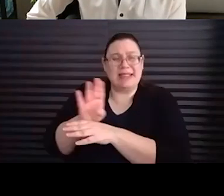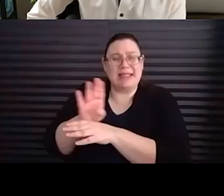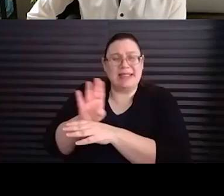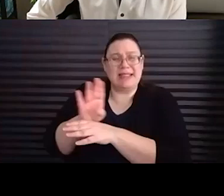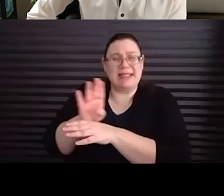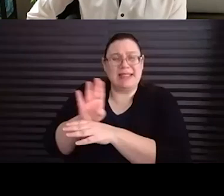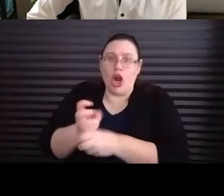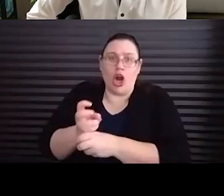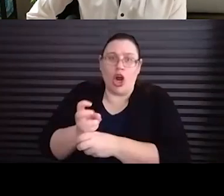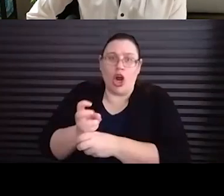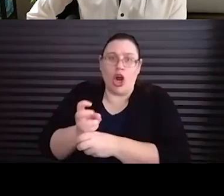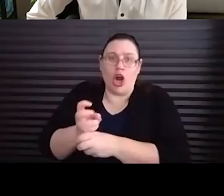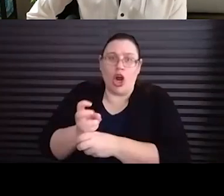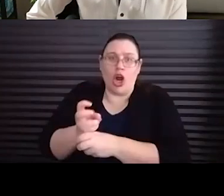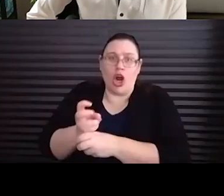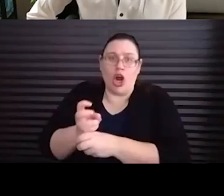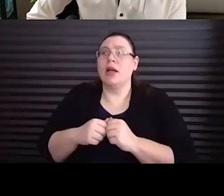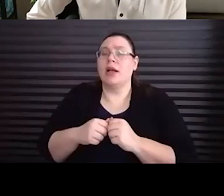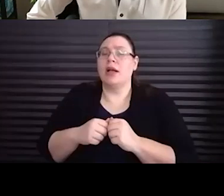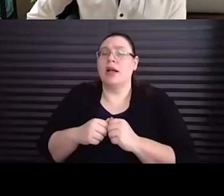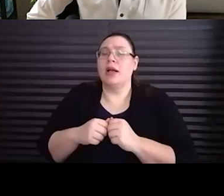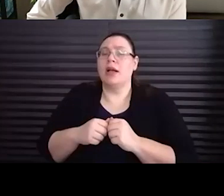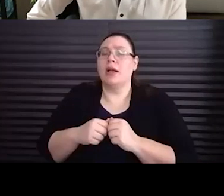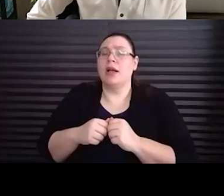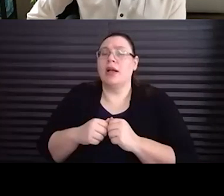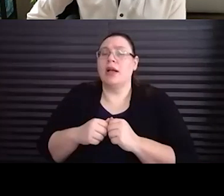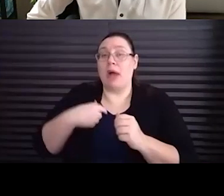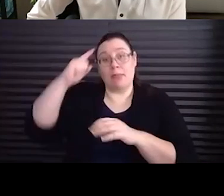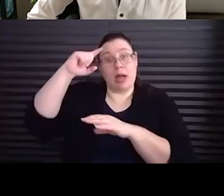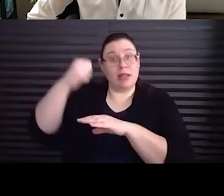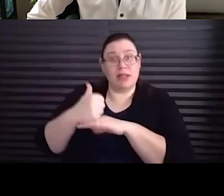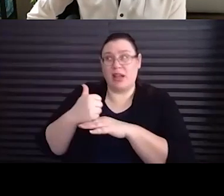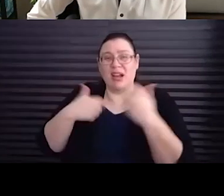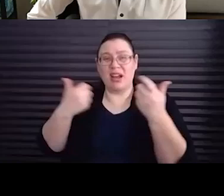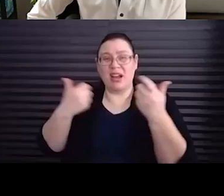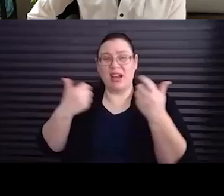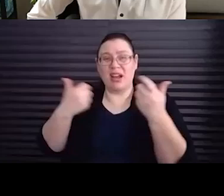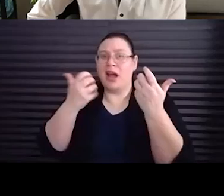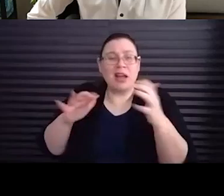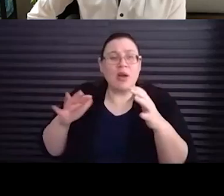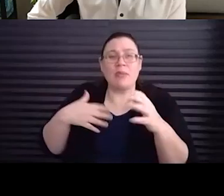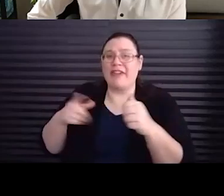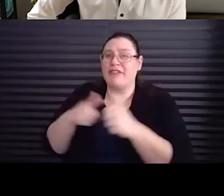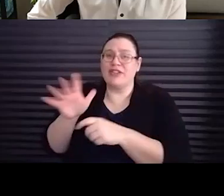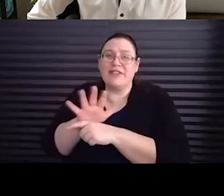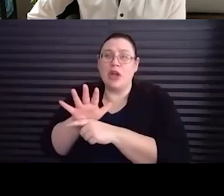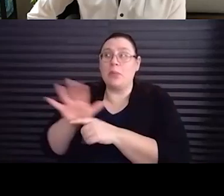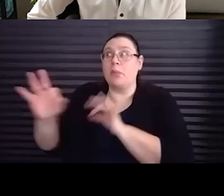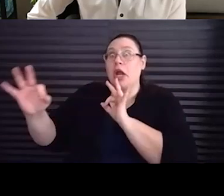people. And, you know, I was just in that mindset of, I didn't want to wait. And I didn't want my first film, it didn't have to be perfect. Like, but